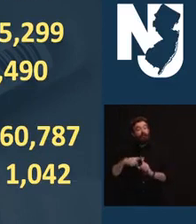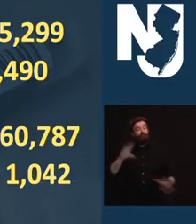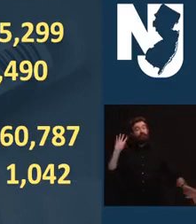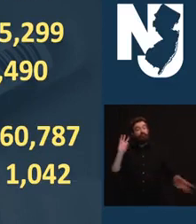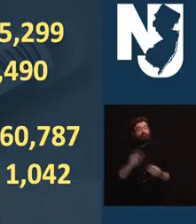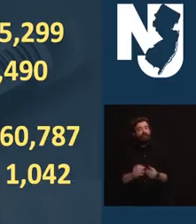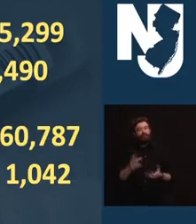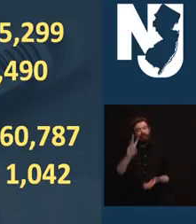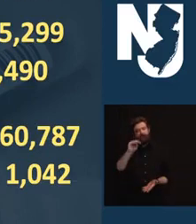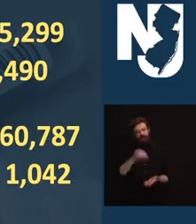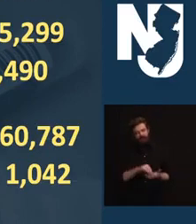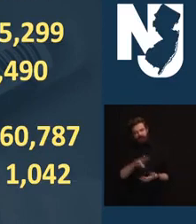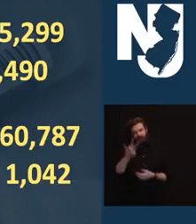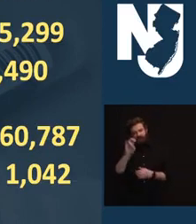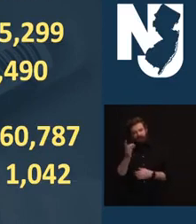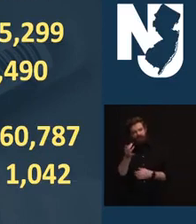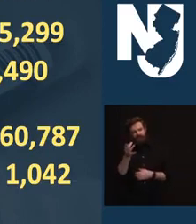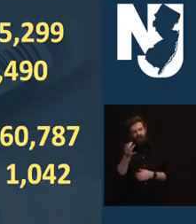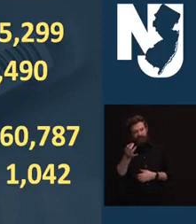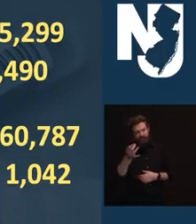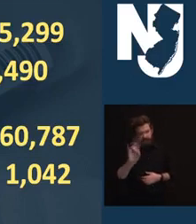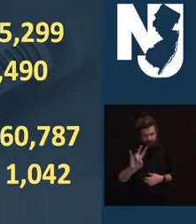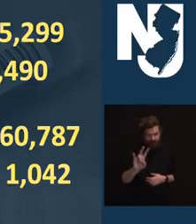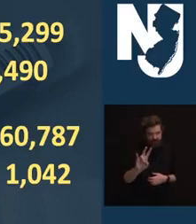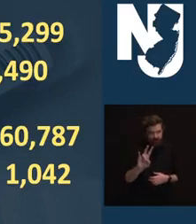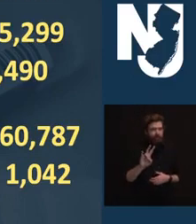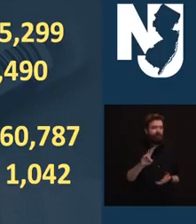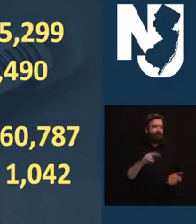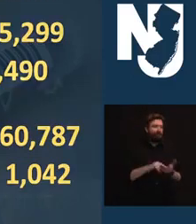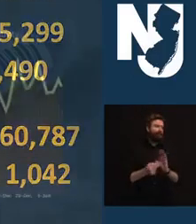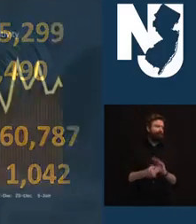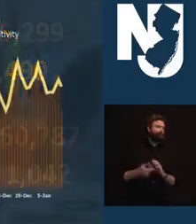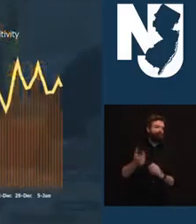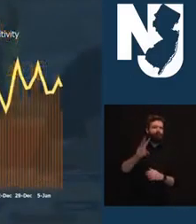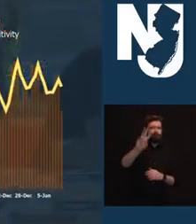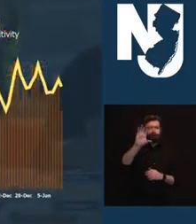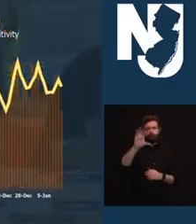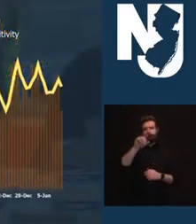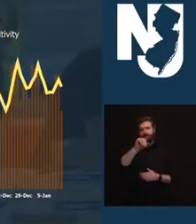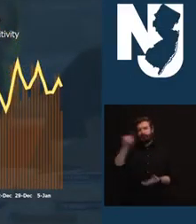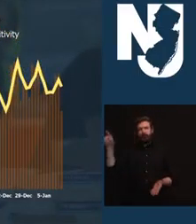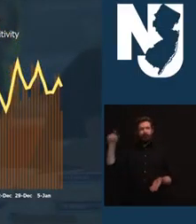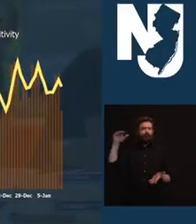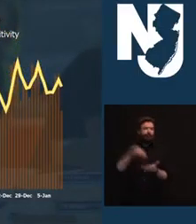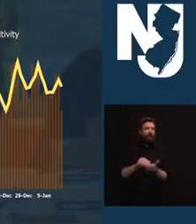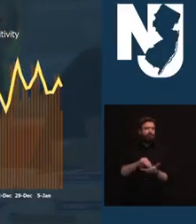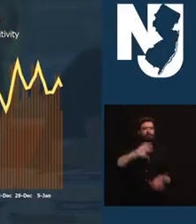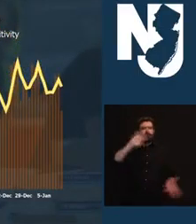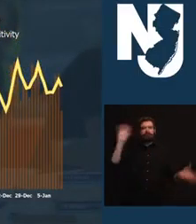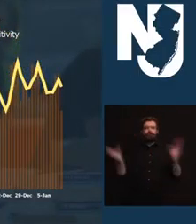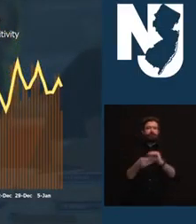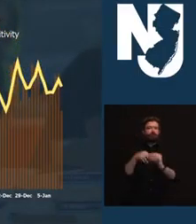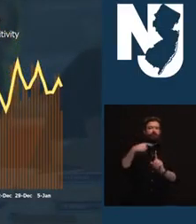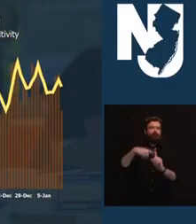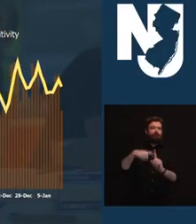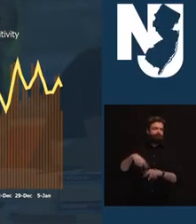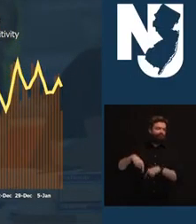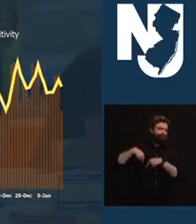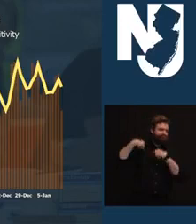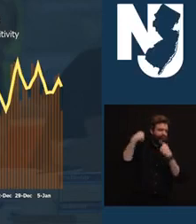616,086 cumulative positive tests. The positivity rate for tests taken this past Monday